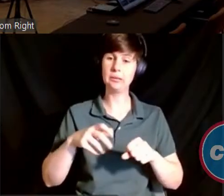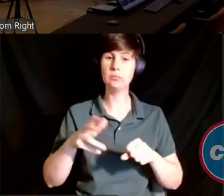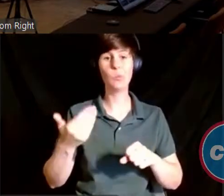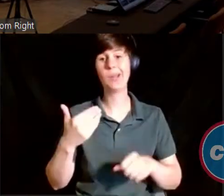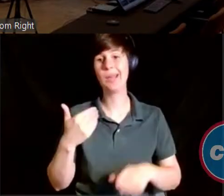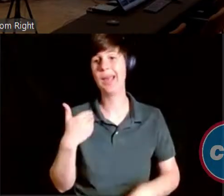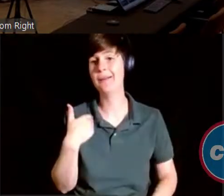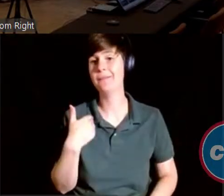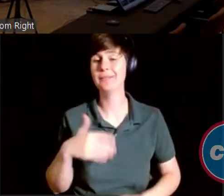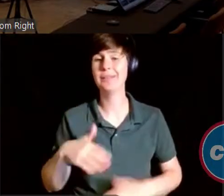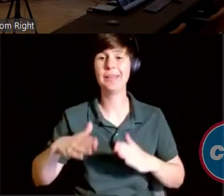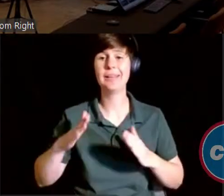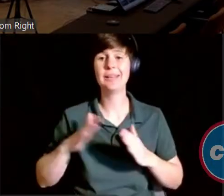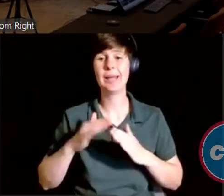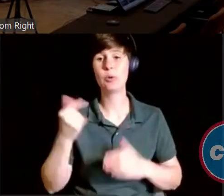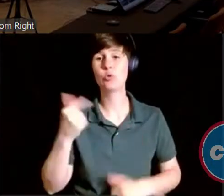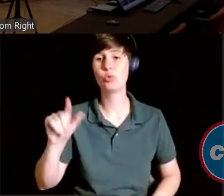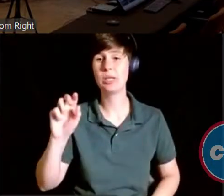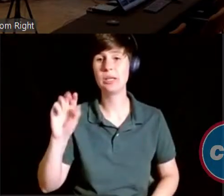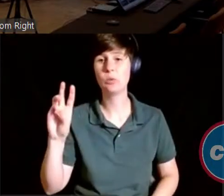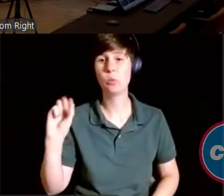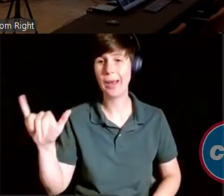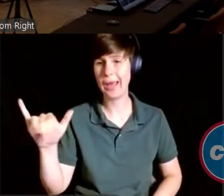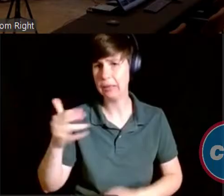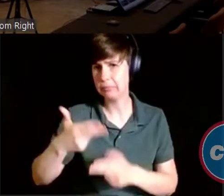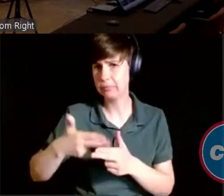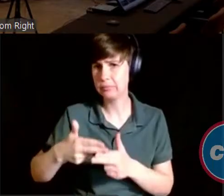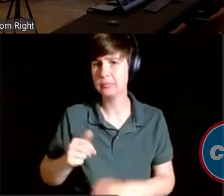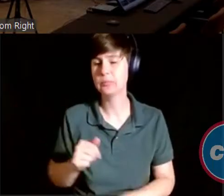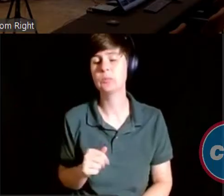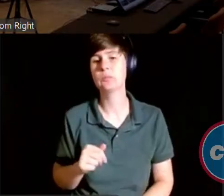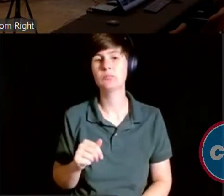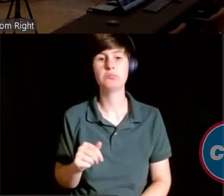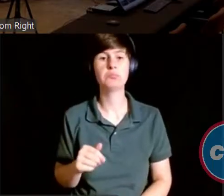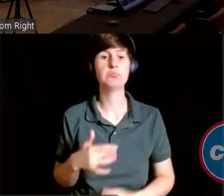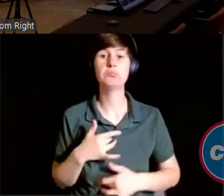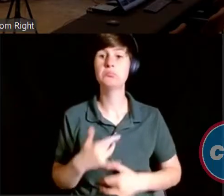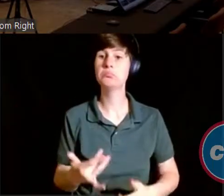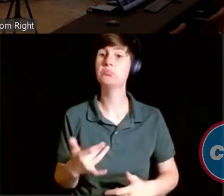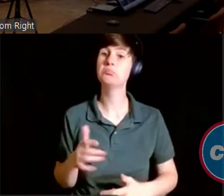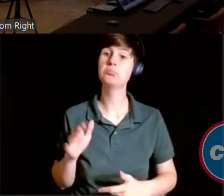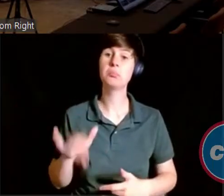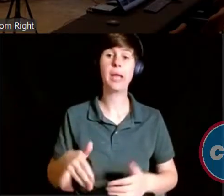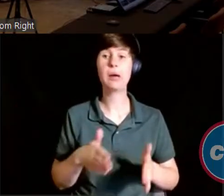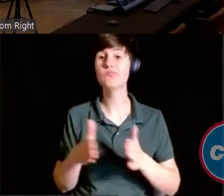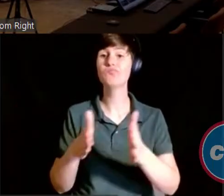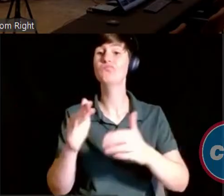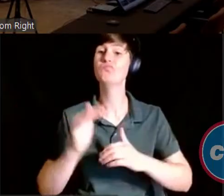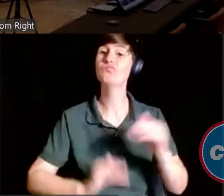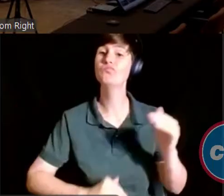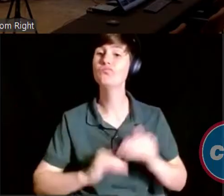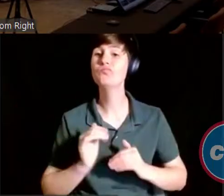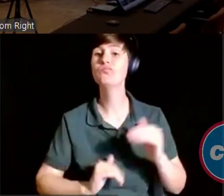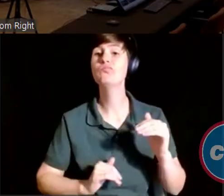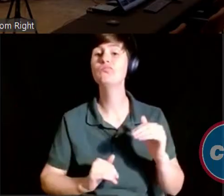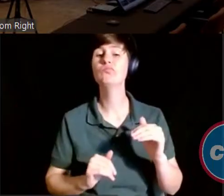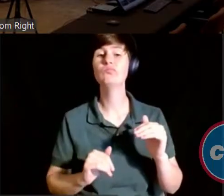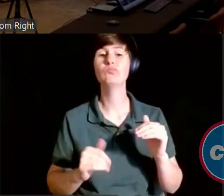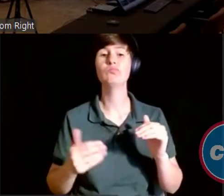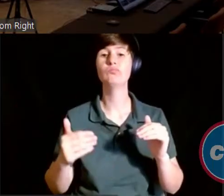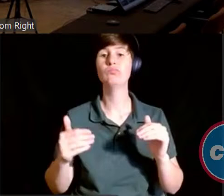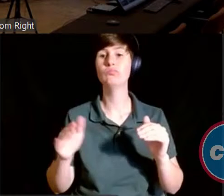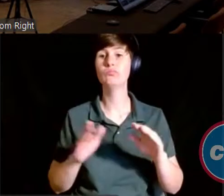greenways. They're generally already routes that are comfortable to ride on, but crossing the